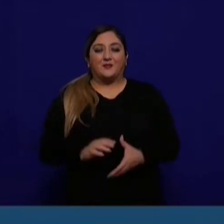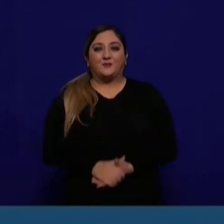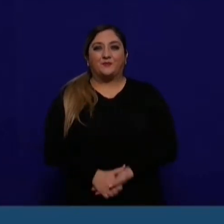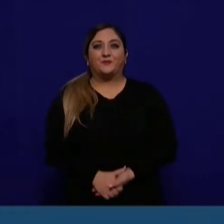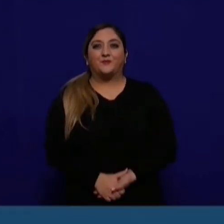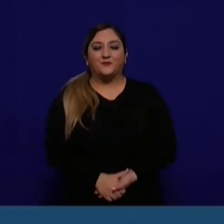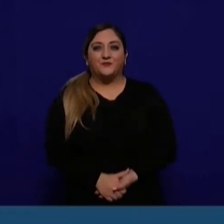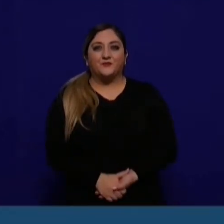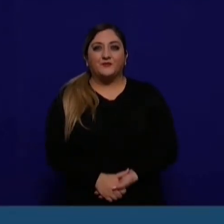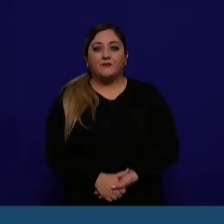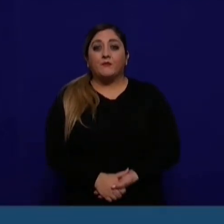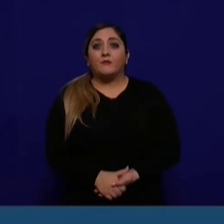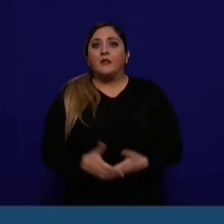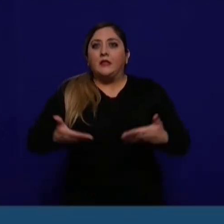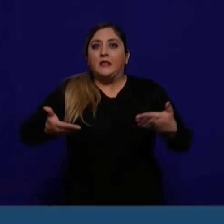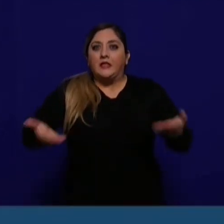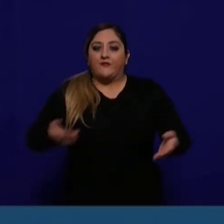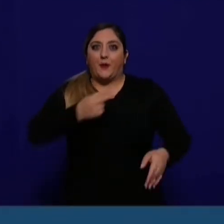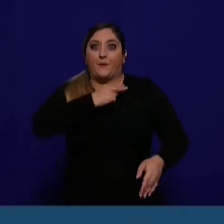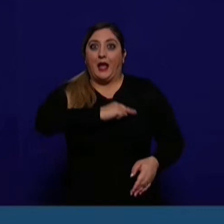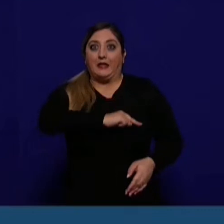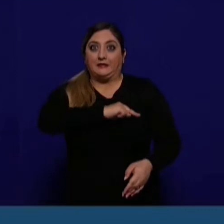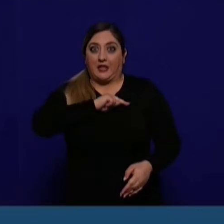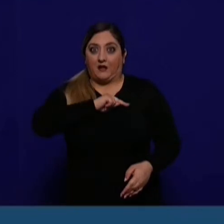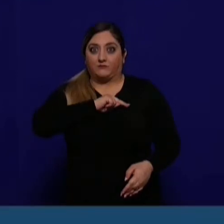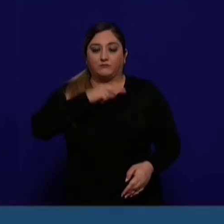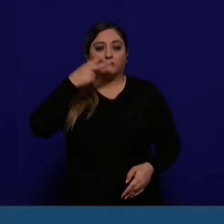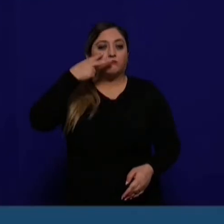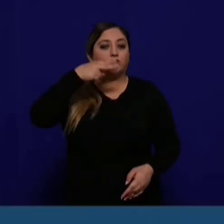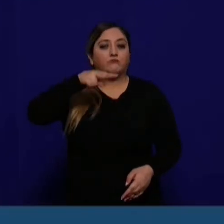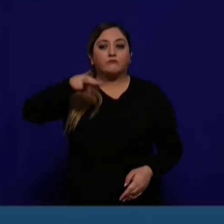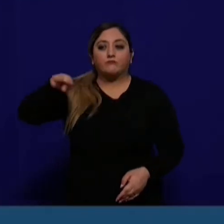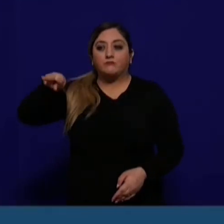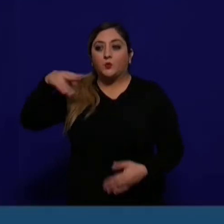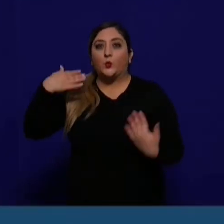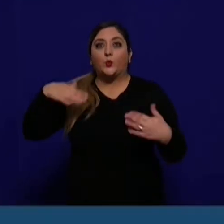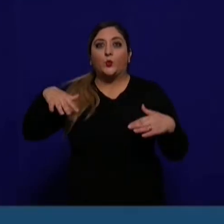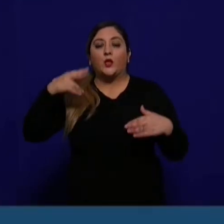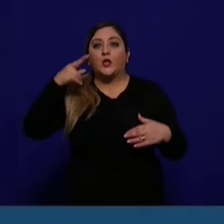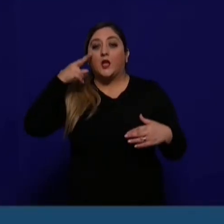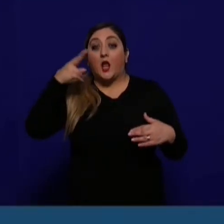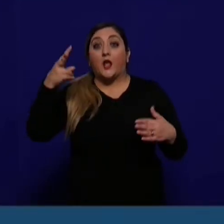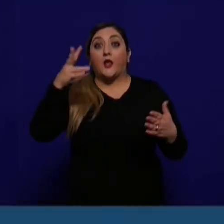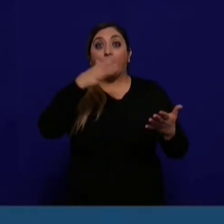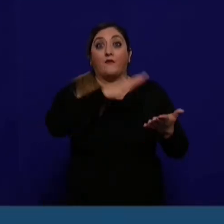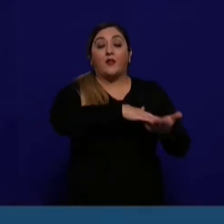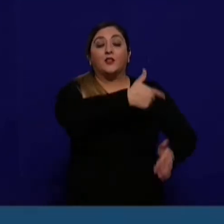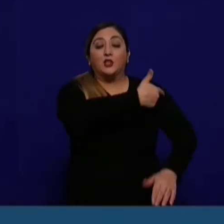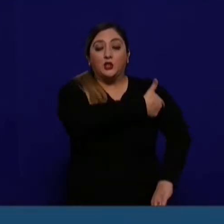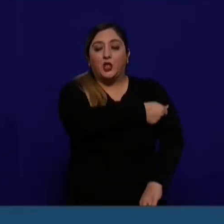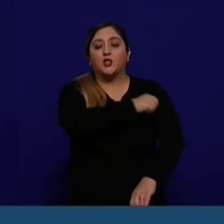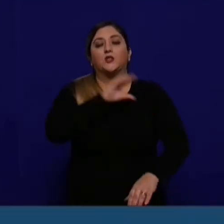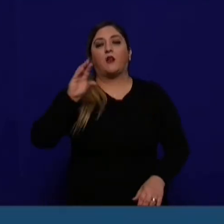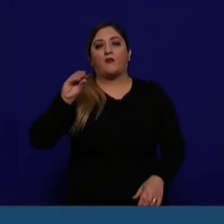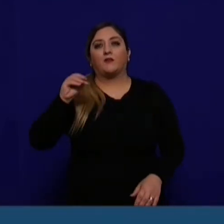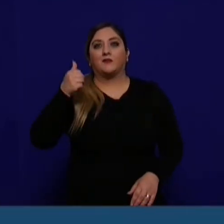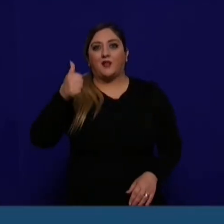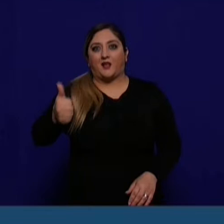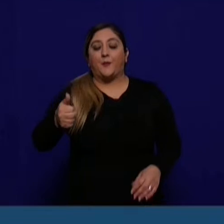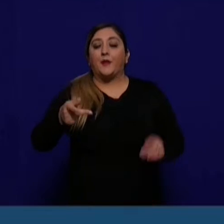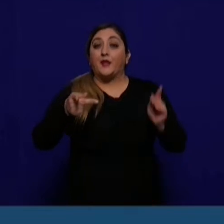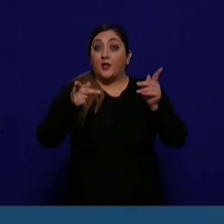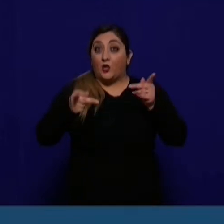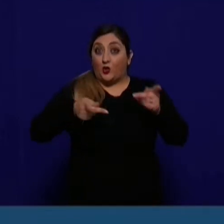Situazzjoni f'Malta tal-każijiet qegħdin naraw l-impatt tajjeb ħafna kemm ta' tilqim kif ukoll ta' dawk il-miżuri li għandna